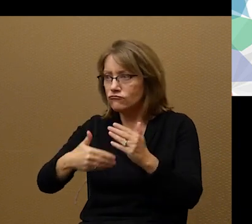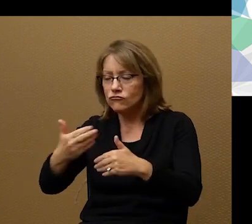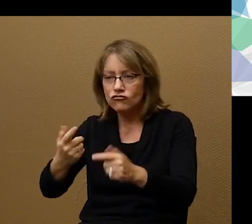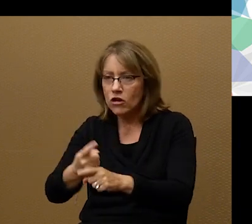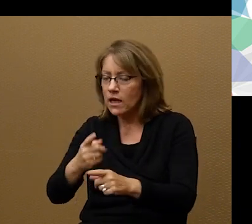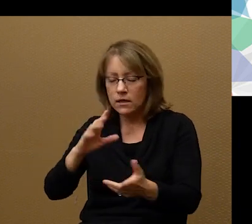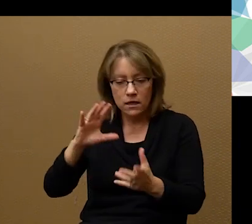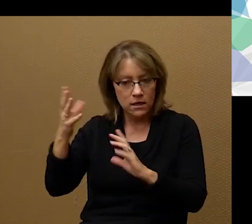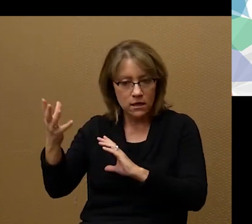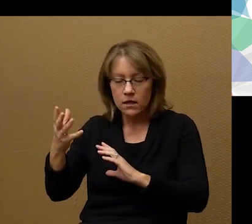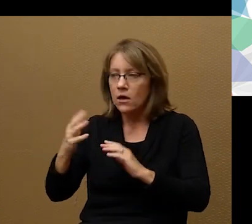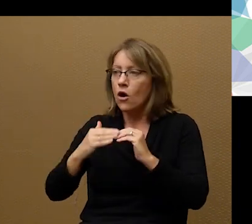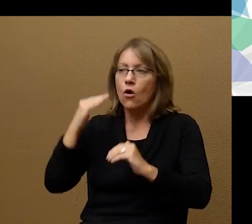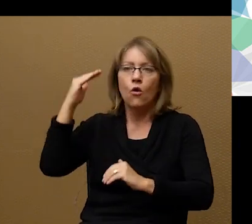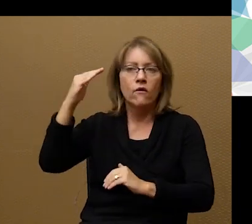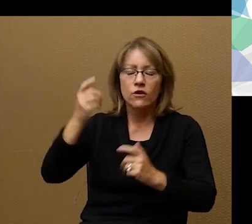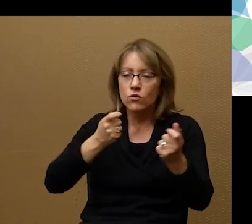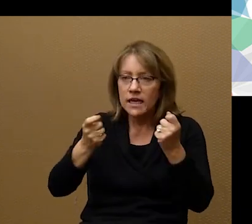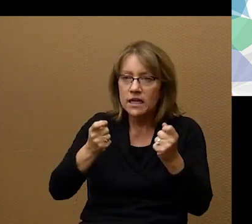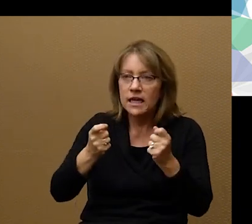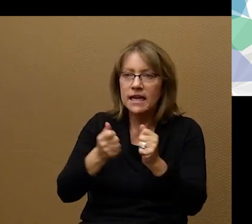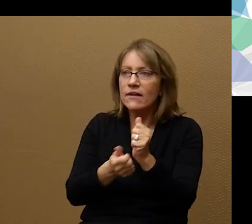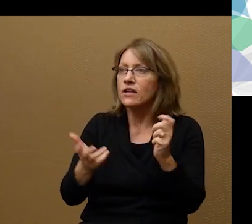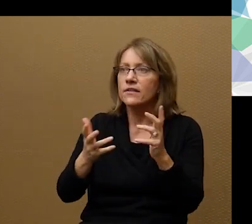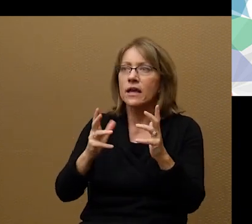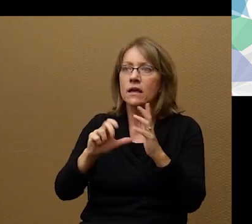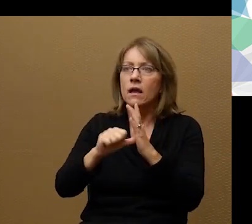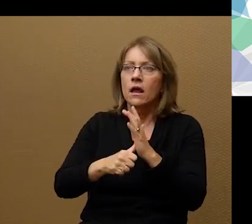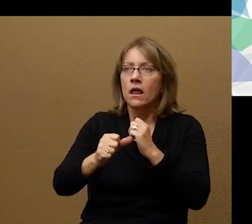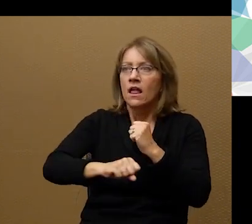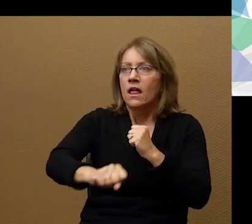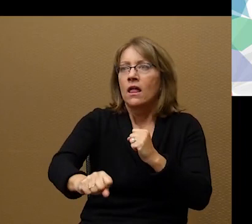and everything's heightened, or it might be